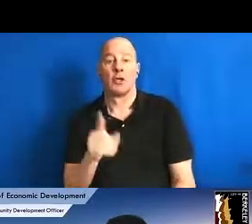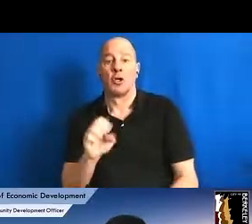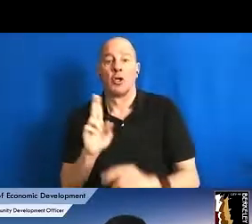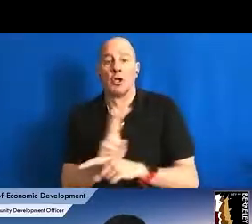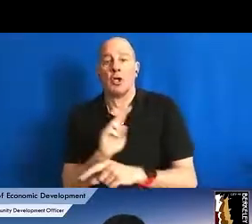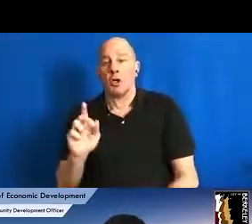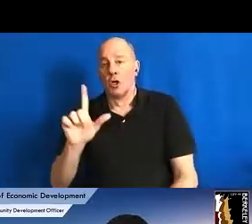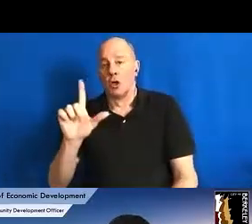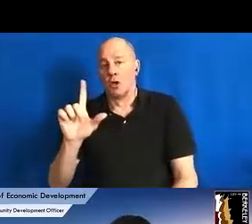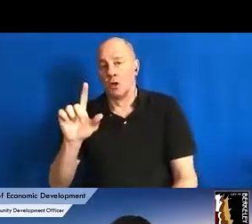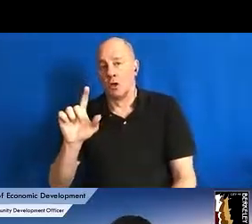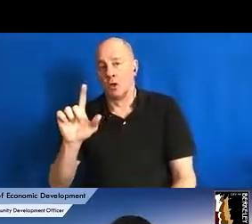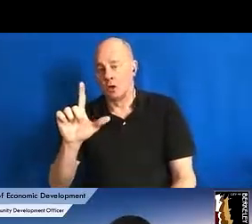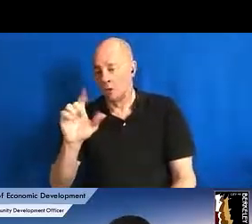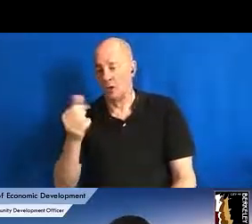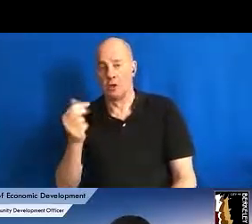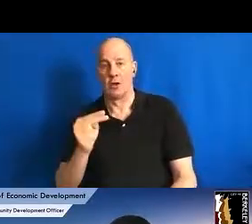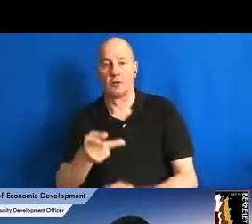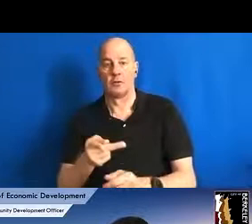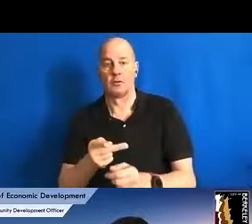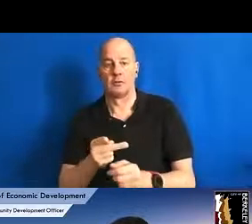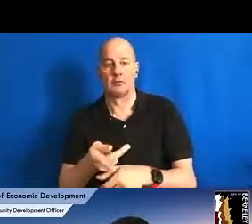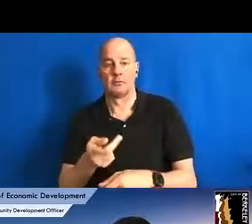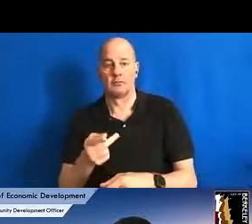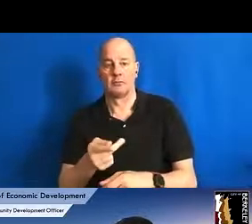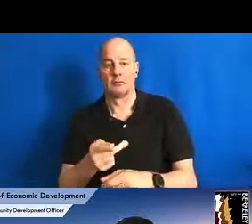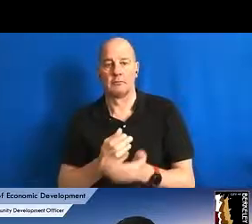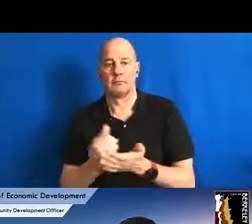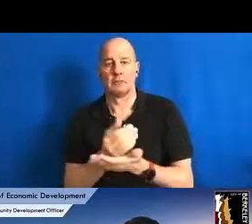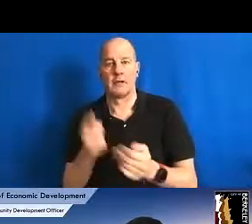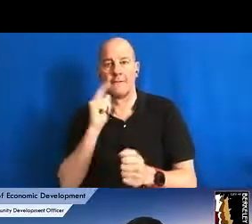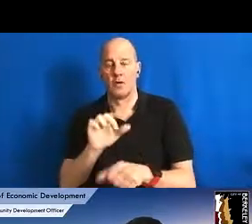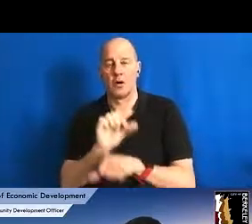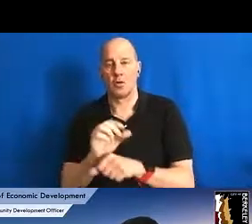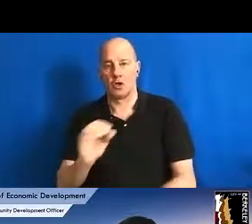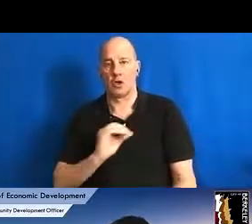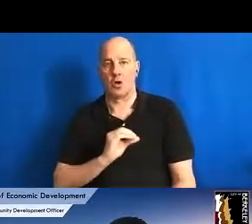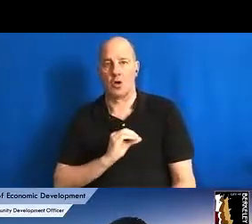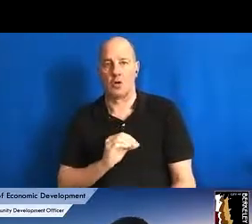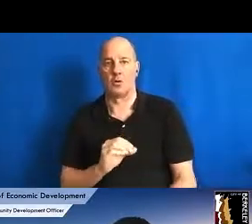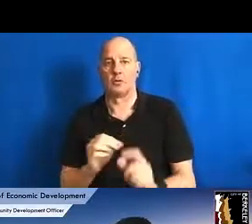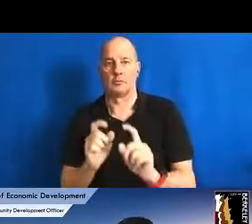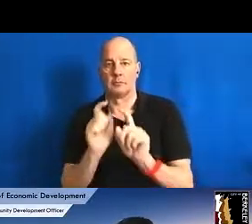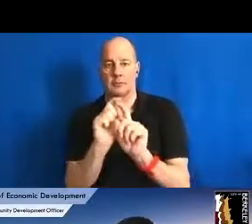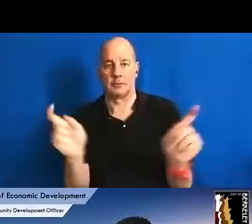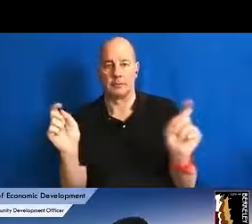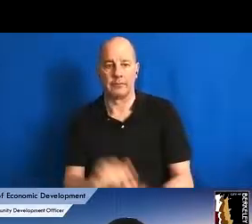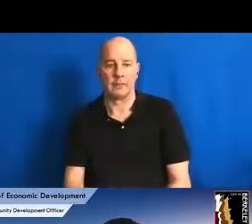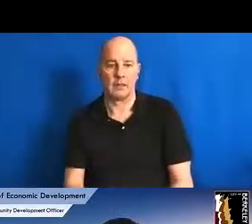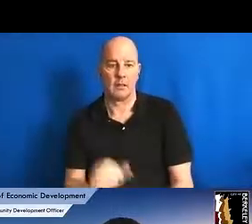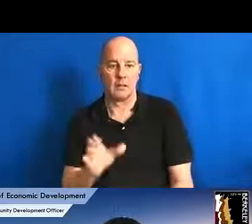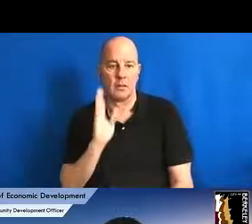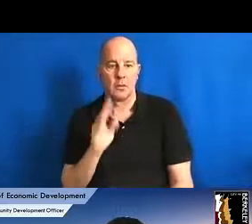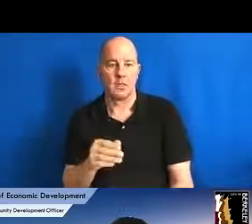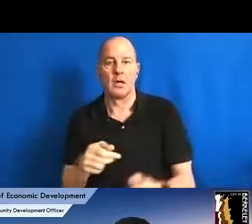capital for the conversion of worker-owned cooperatives. Sometimes that's an impediment to making that conversion. We also now allow a panel